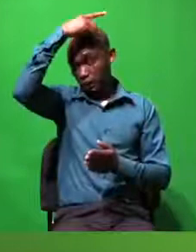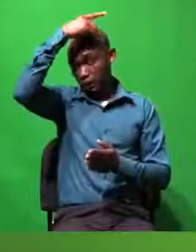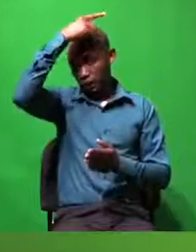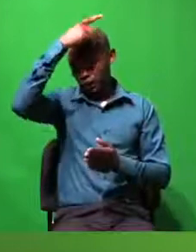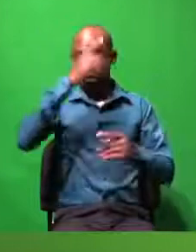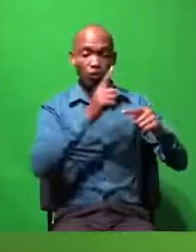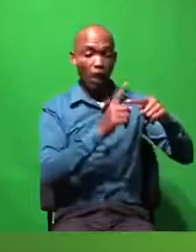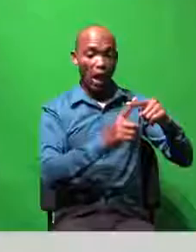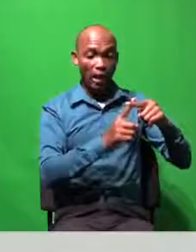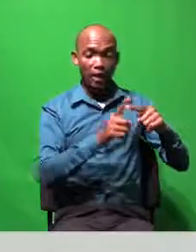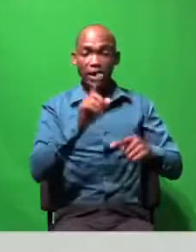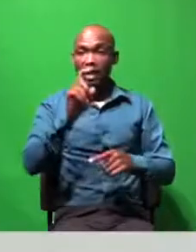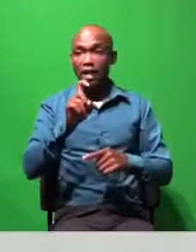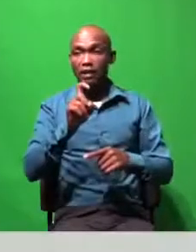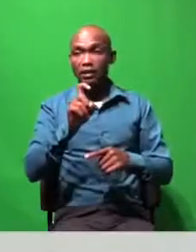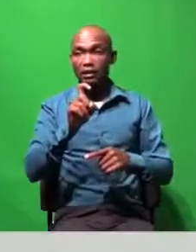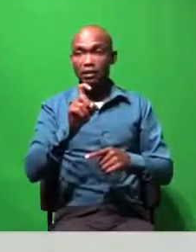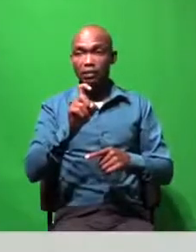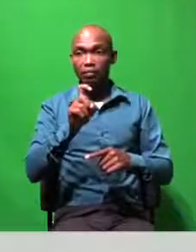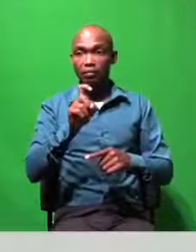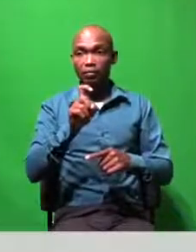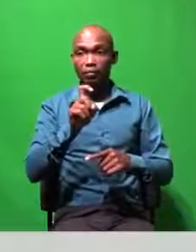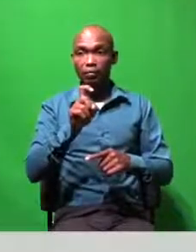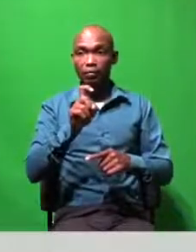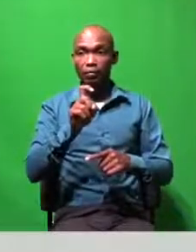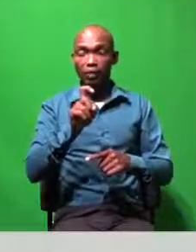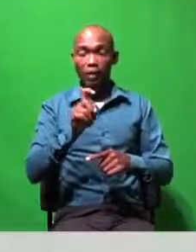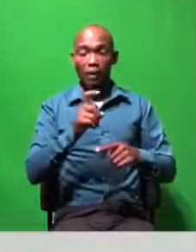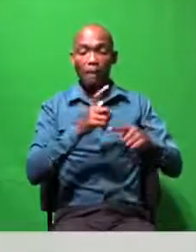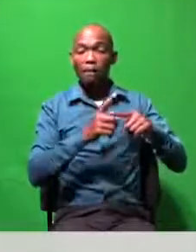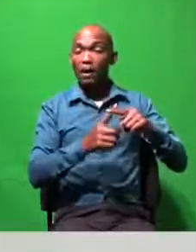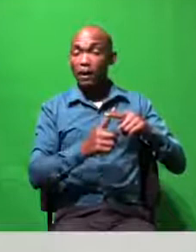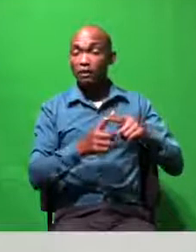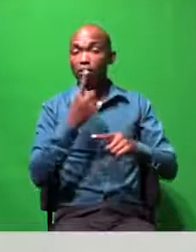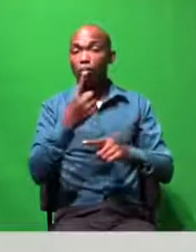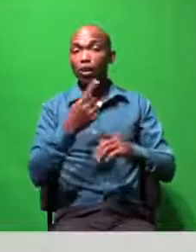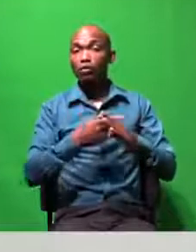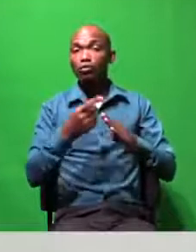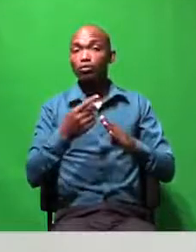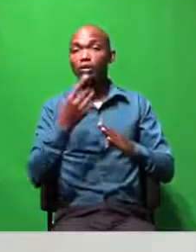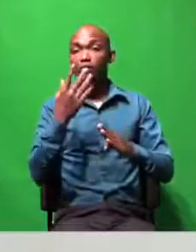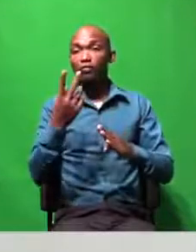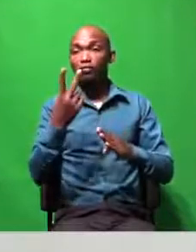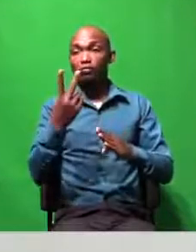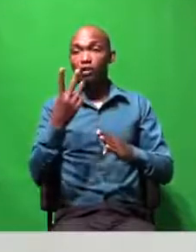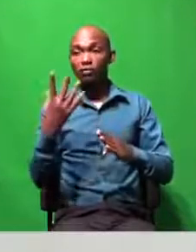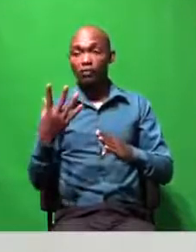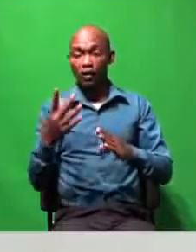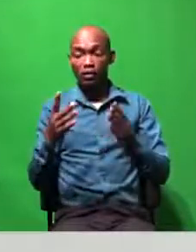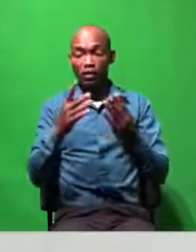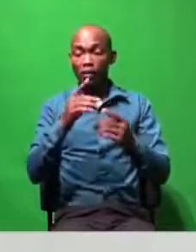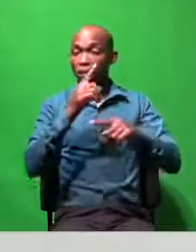add X plus 125 degrees plus 65